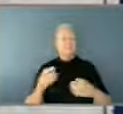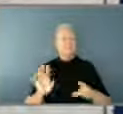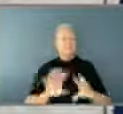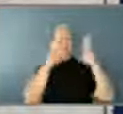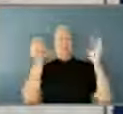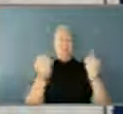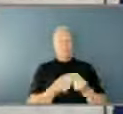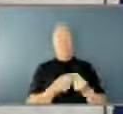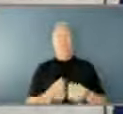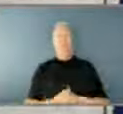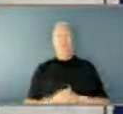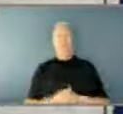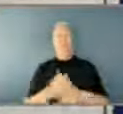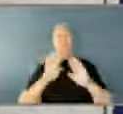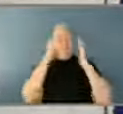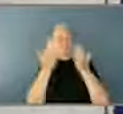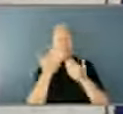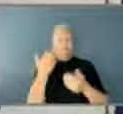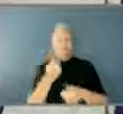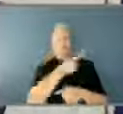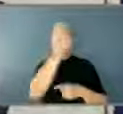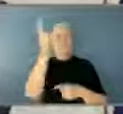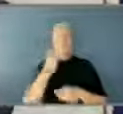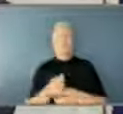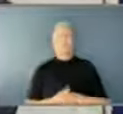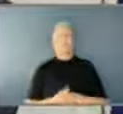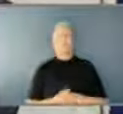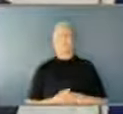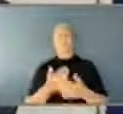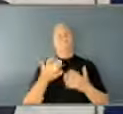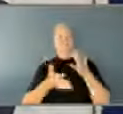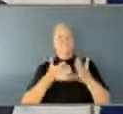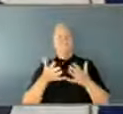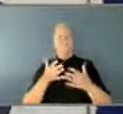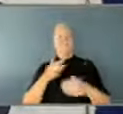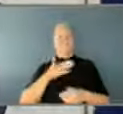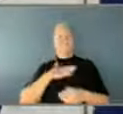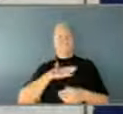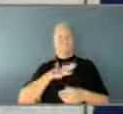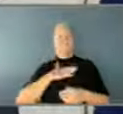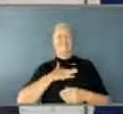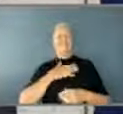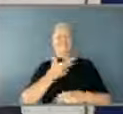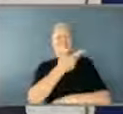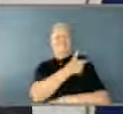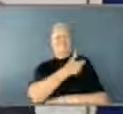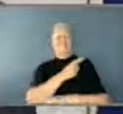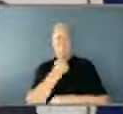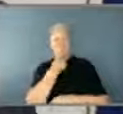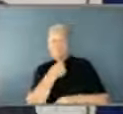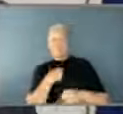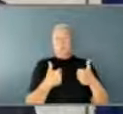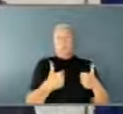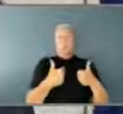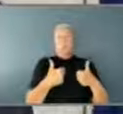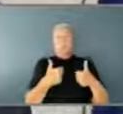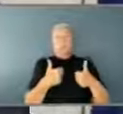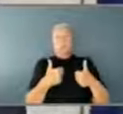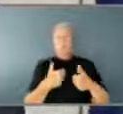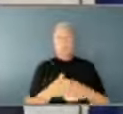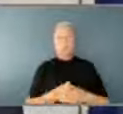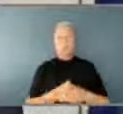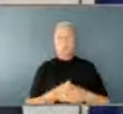of the choice of vaccines set by the Vaccines Advisory Committee is proving to be very valuable